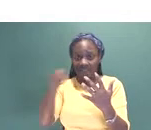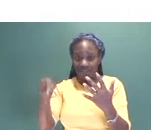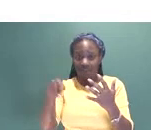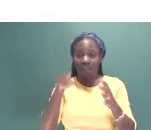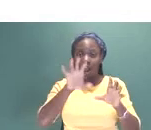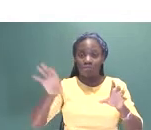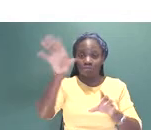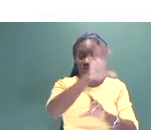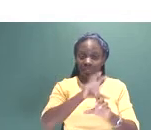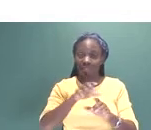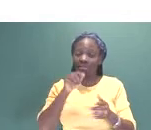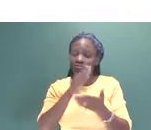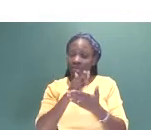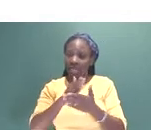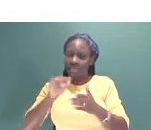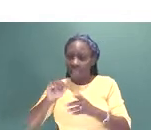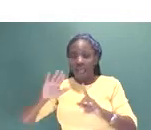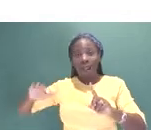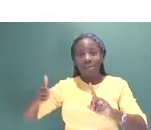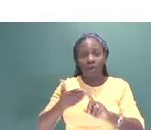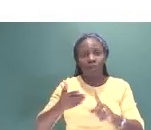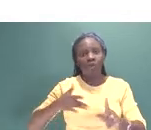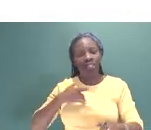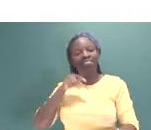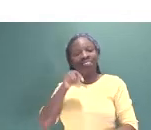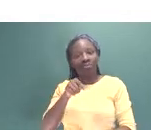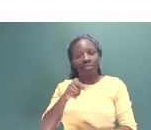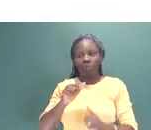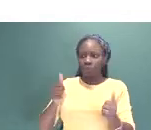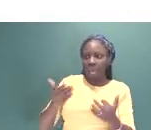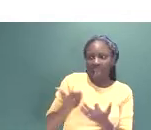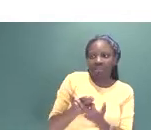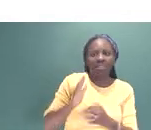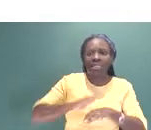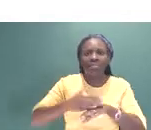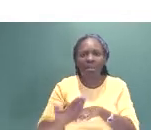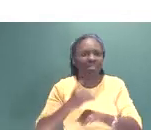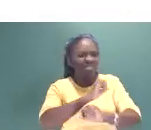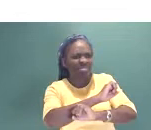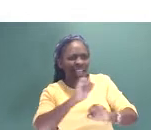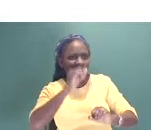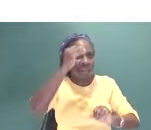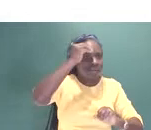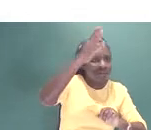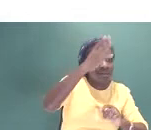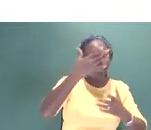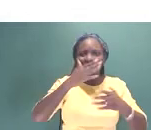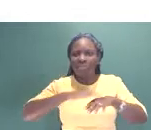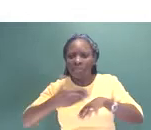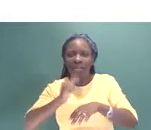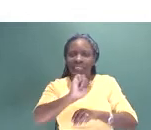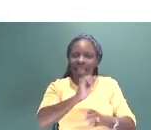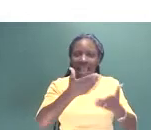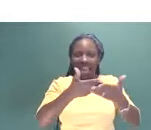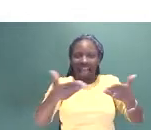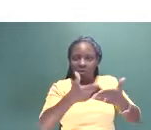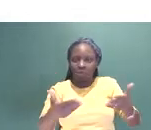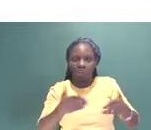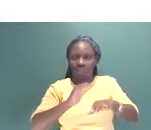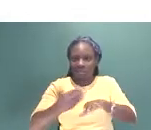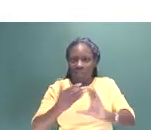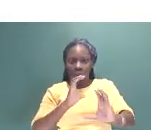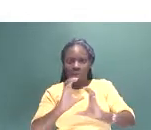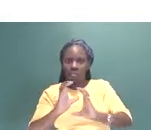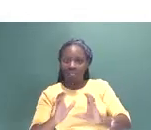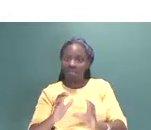is largely regarded as being accessible regardless of education, language competence, or communication mode. So we felt that the